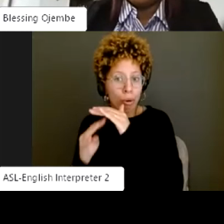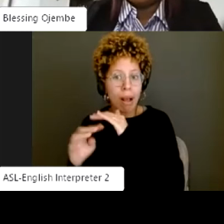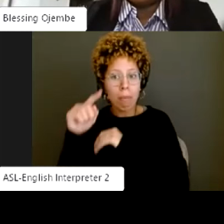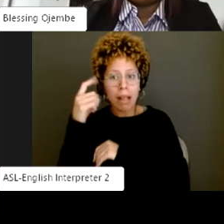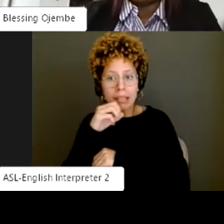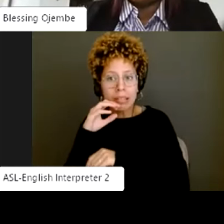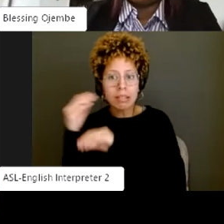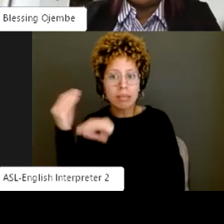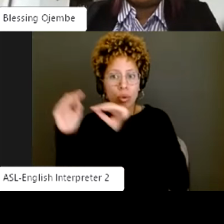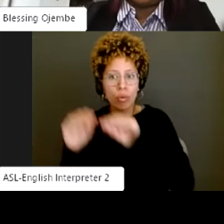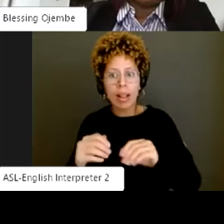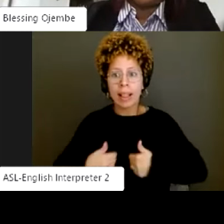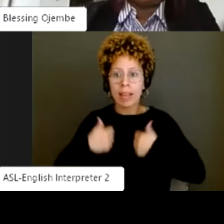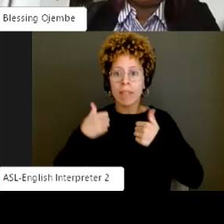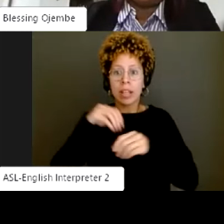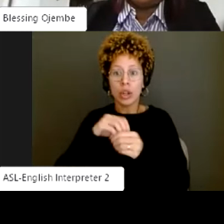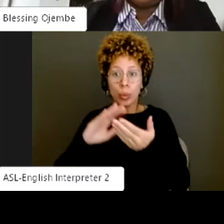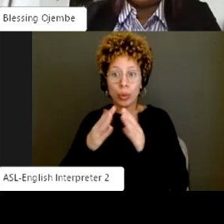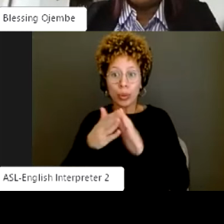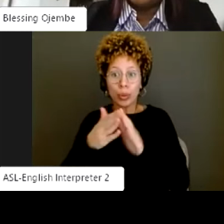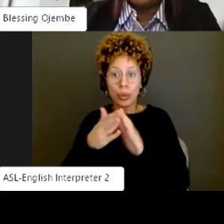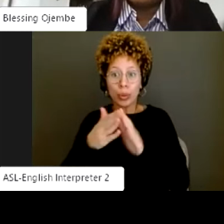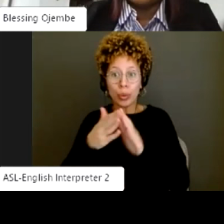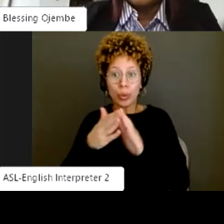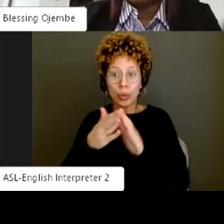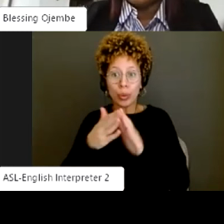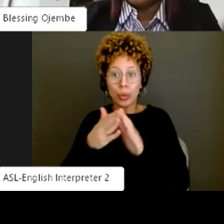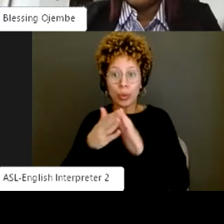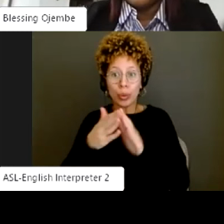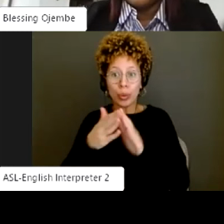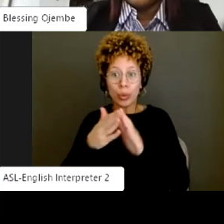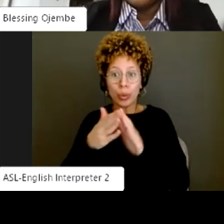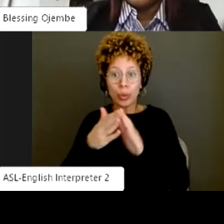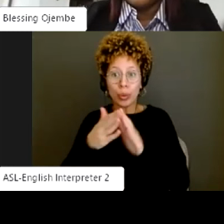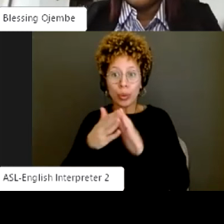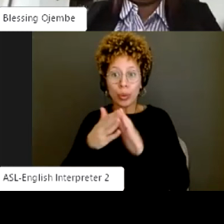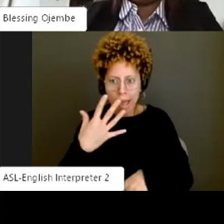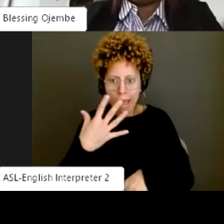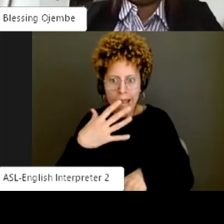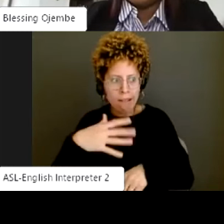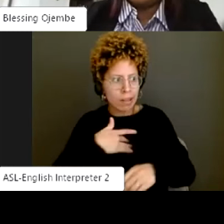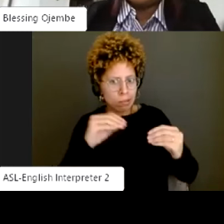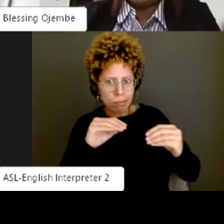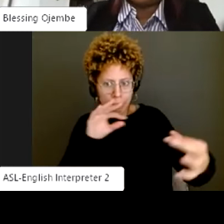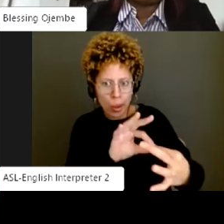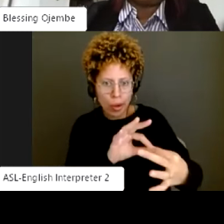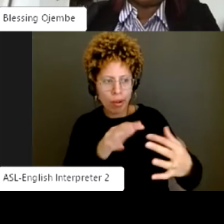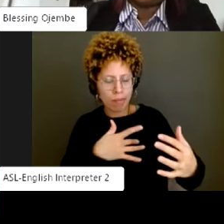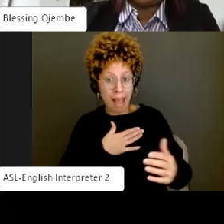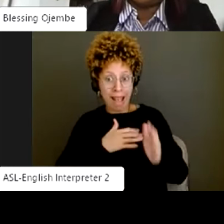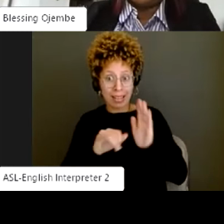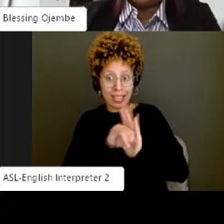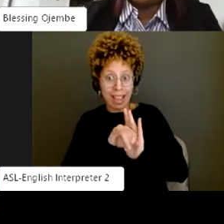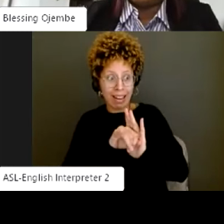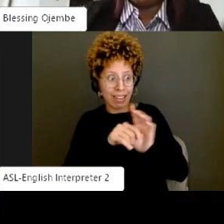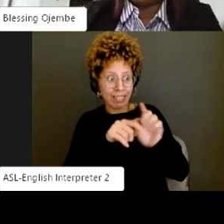in communities that are not ethnically dense, when they do not have a sense of belonging and feel that their identity is not accepted